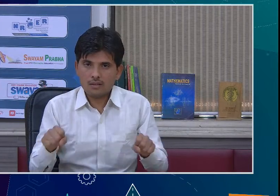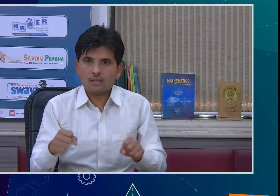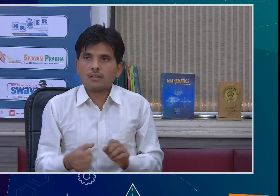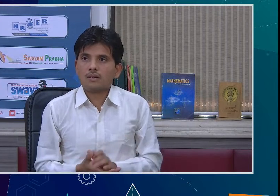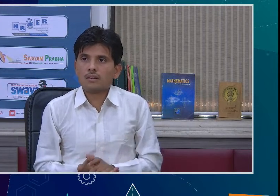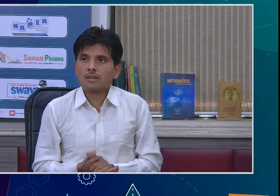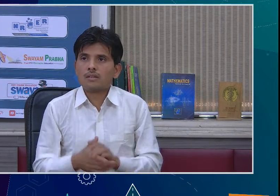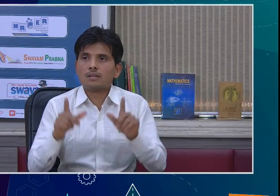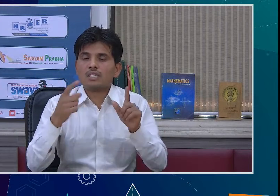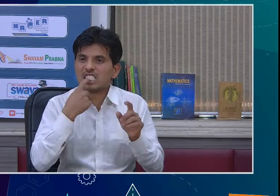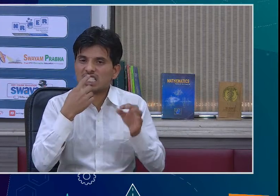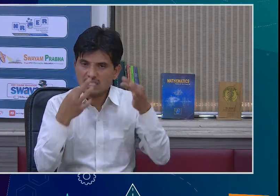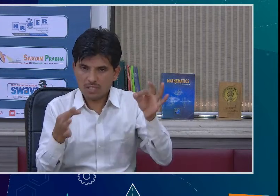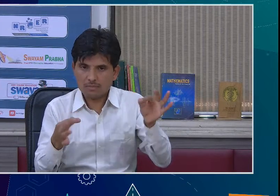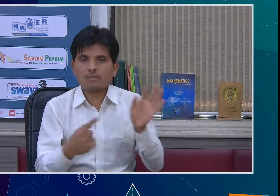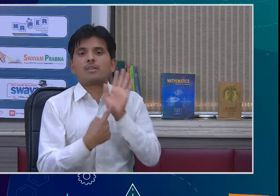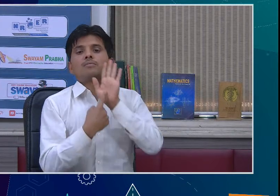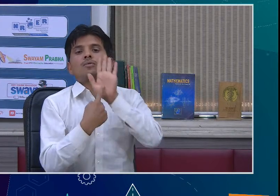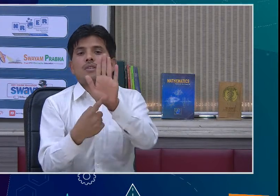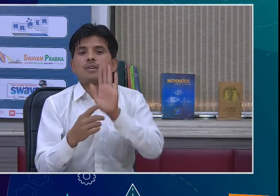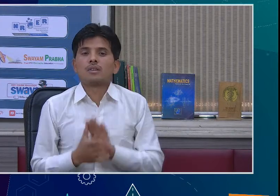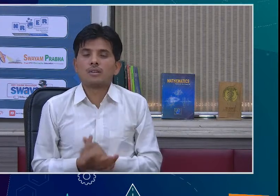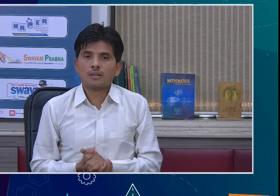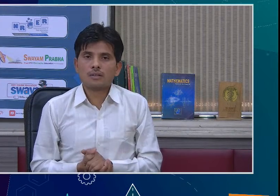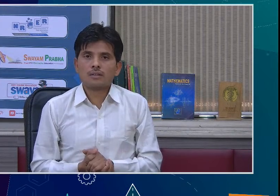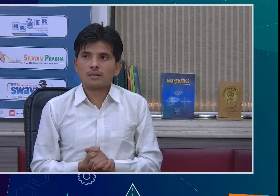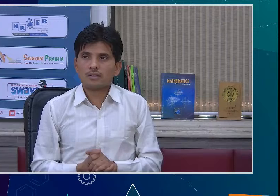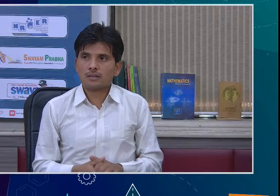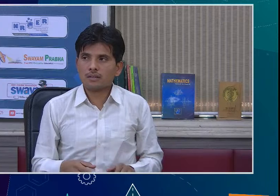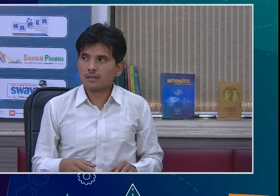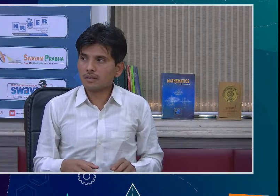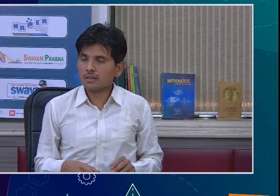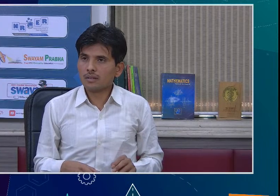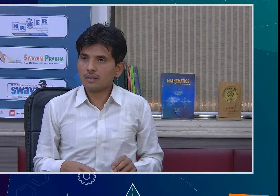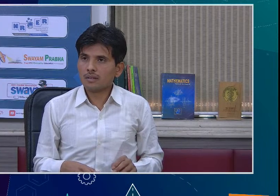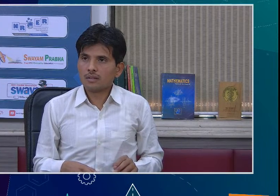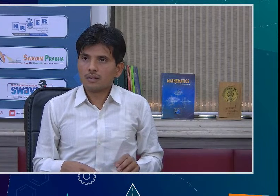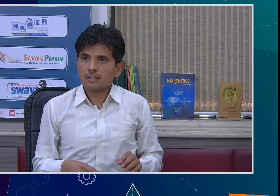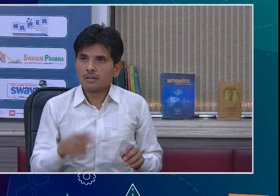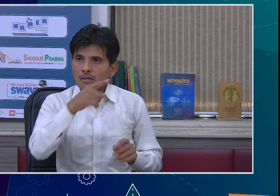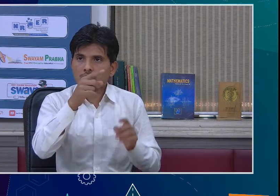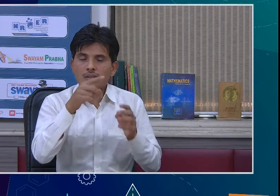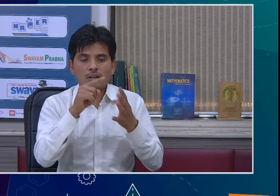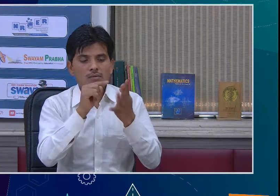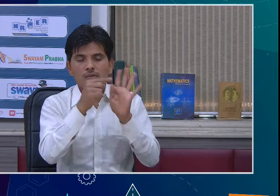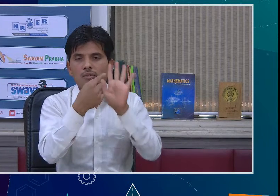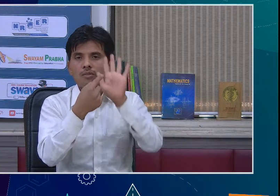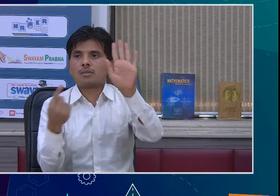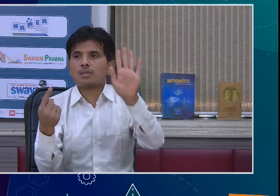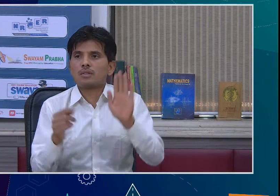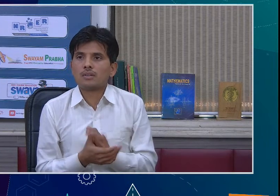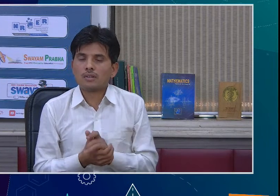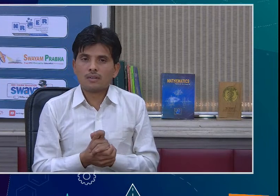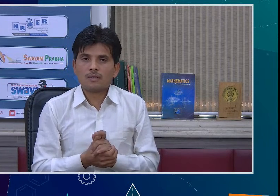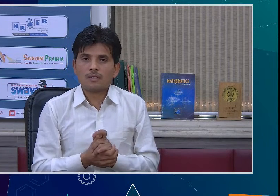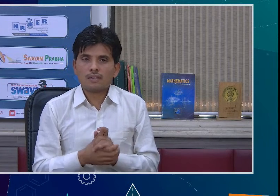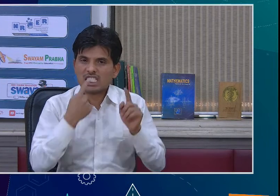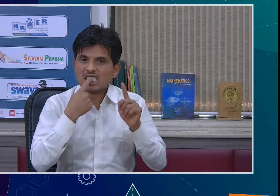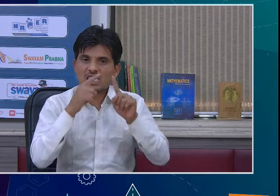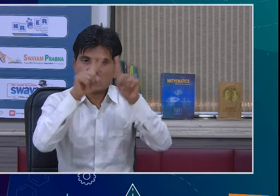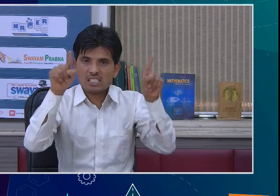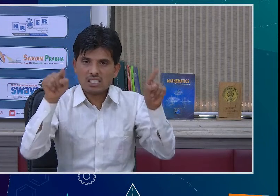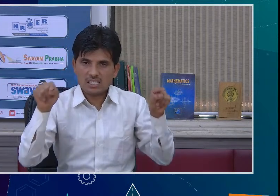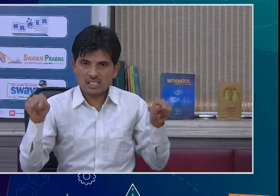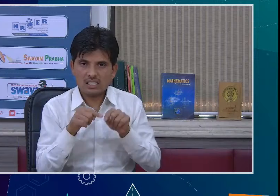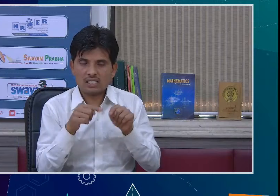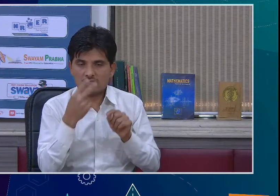show you. I think you are able to see this. Are you able to see this? Now, Yeah, I ma'am, we tried are able to see this.